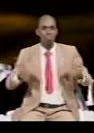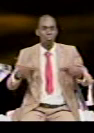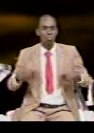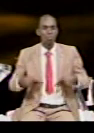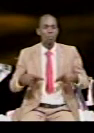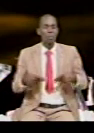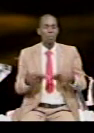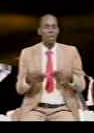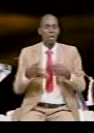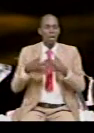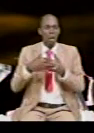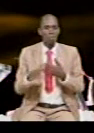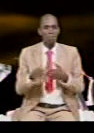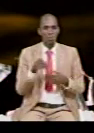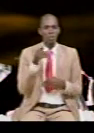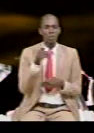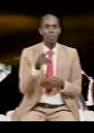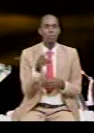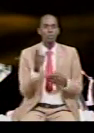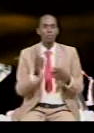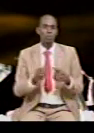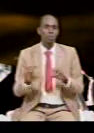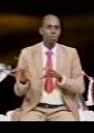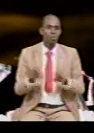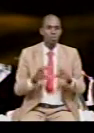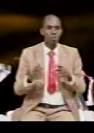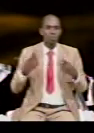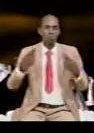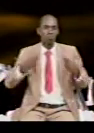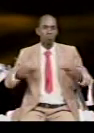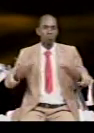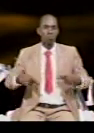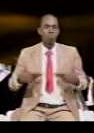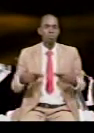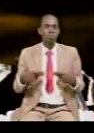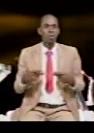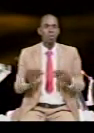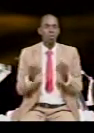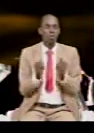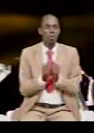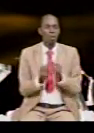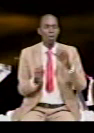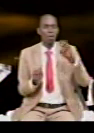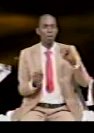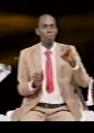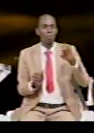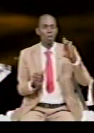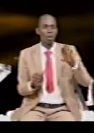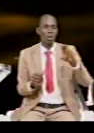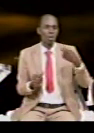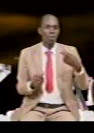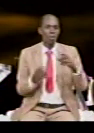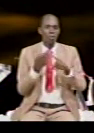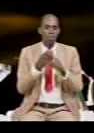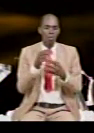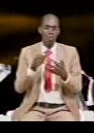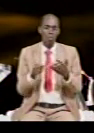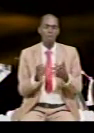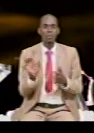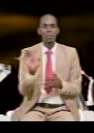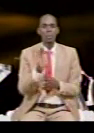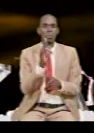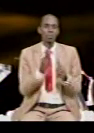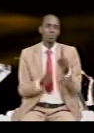him, to commit whoredom with Molech from among their